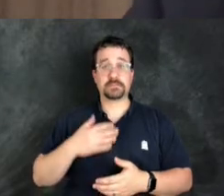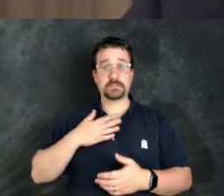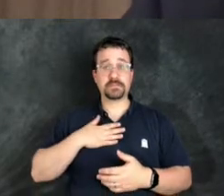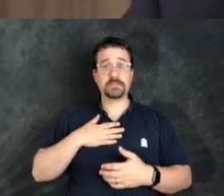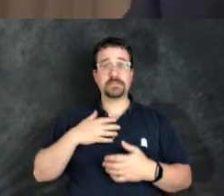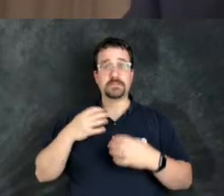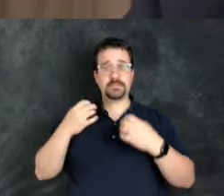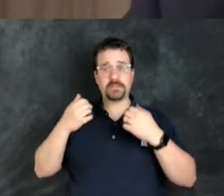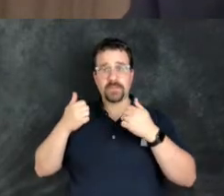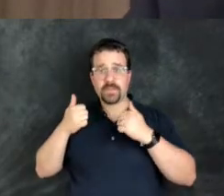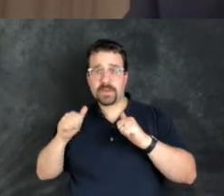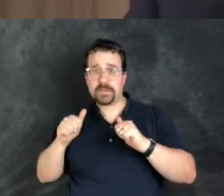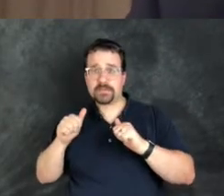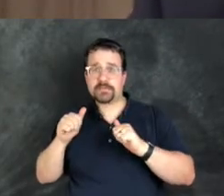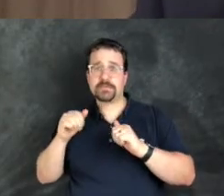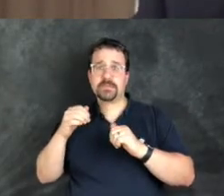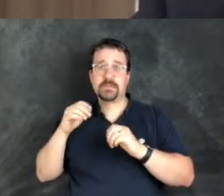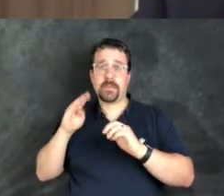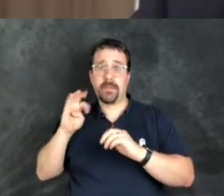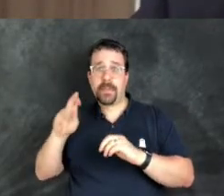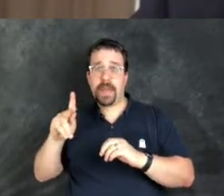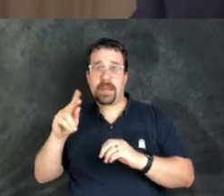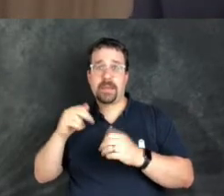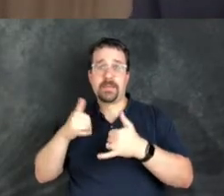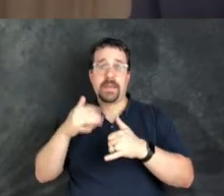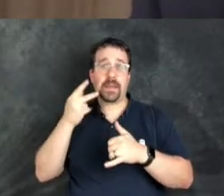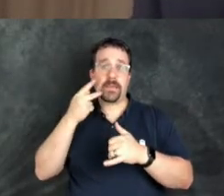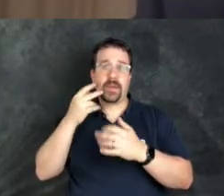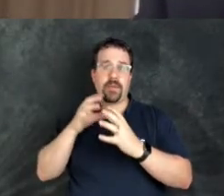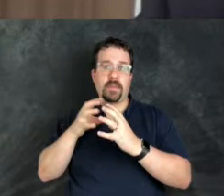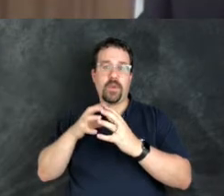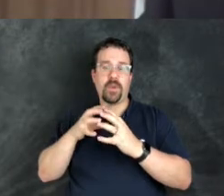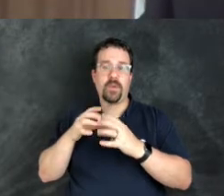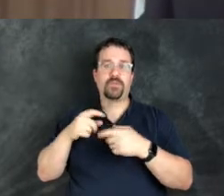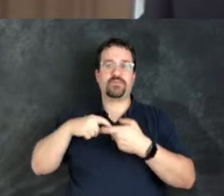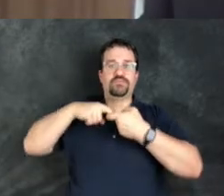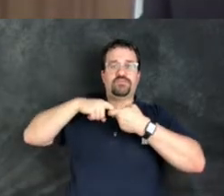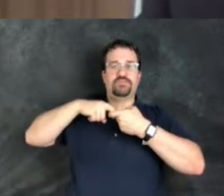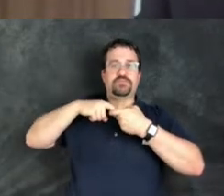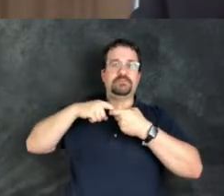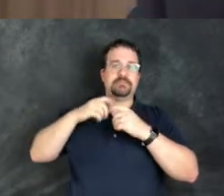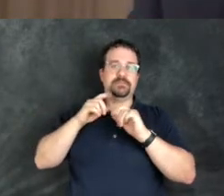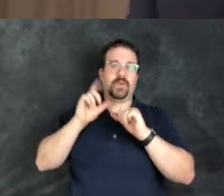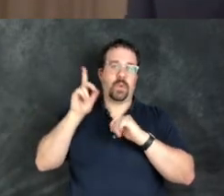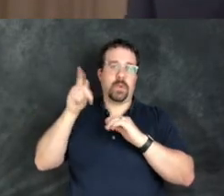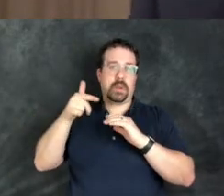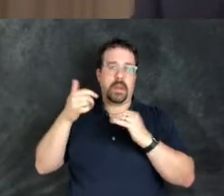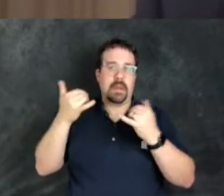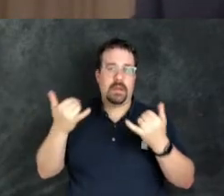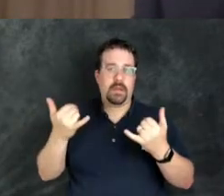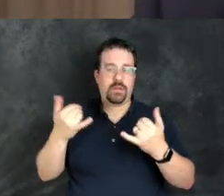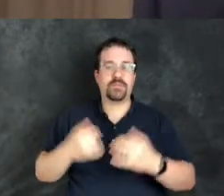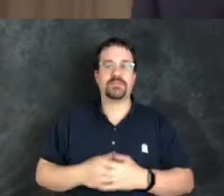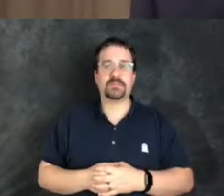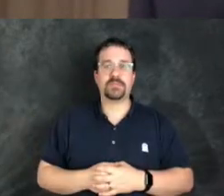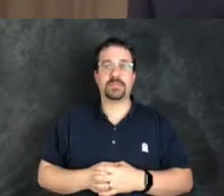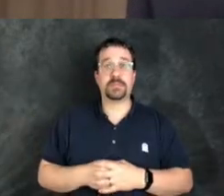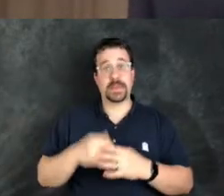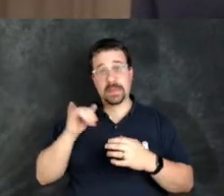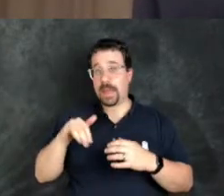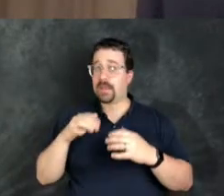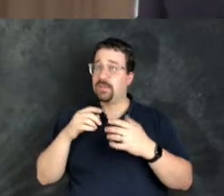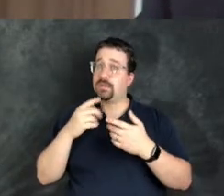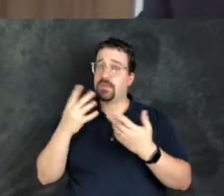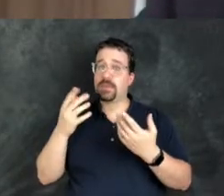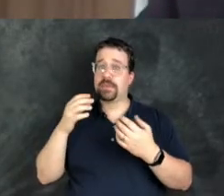My experiment returning to play pickleball will be ongoing, it appears. But really, that's just the